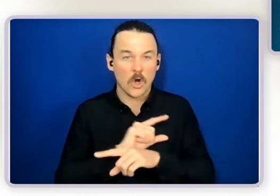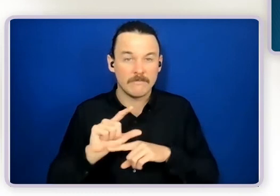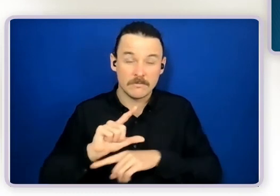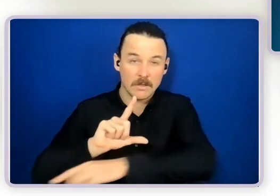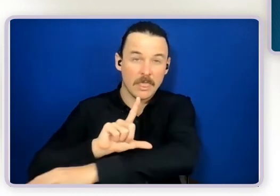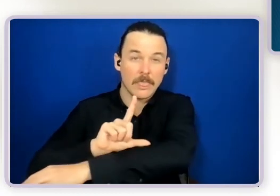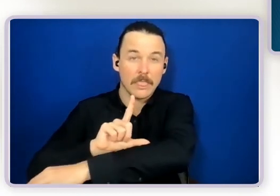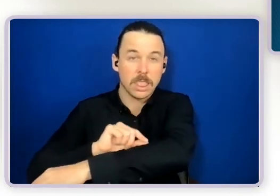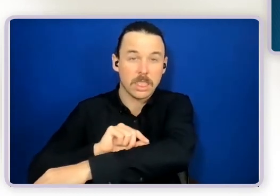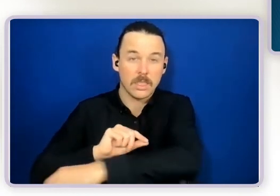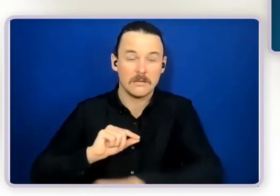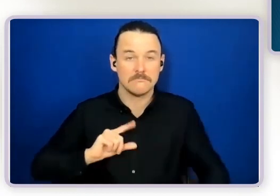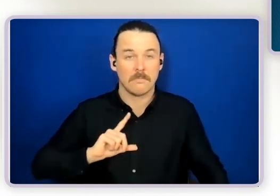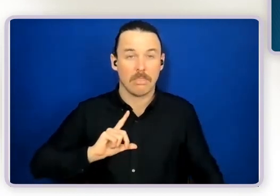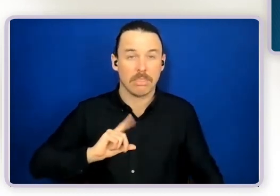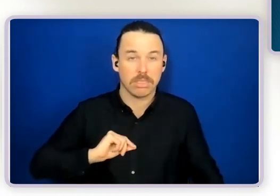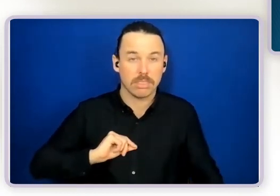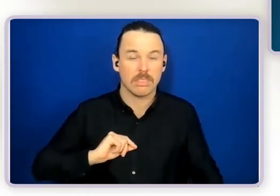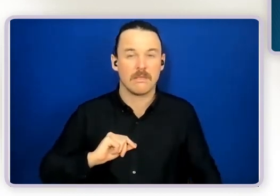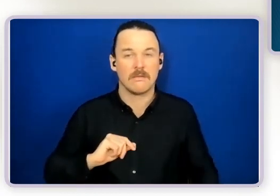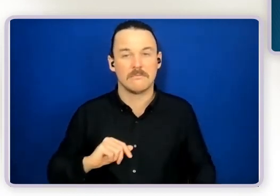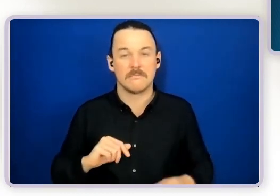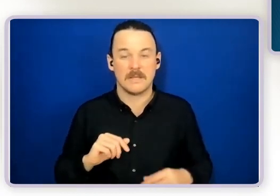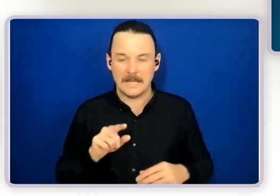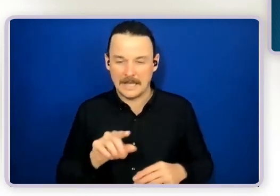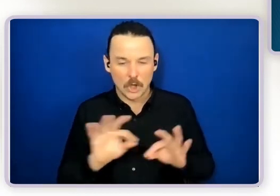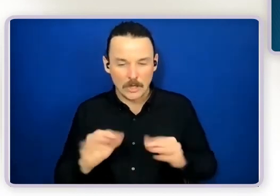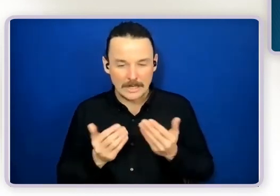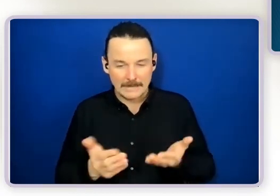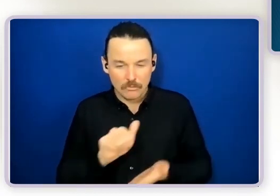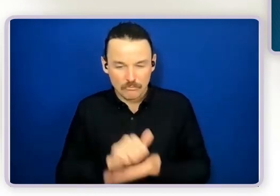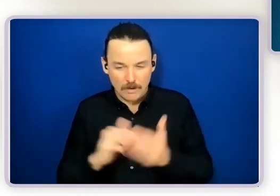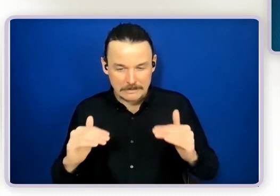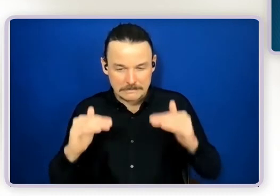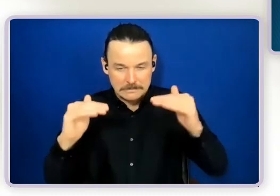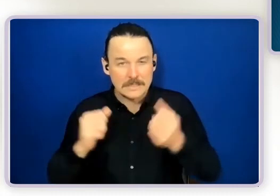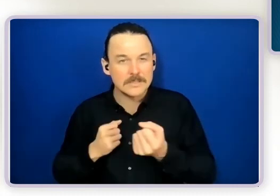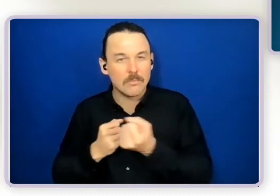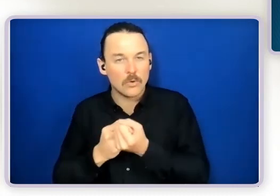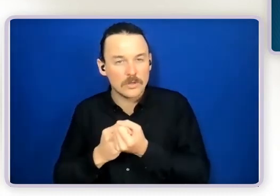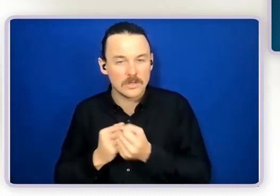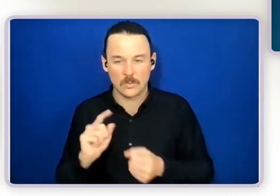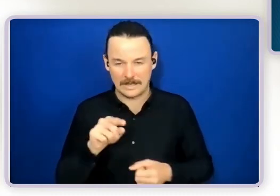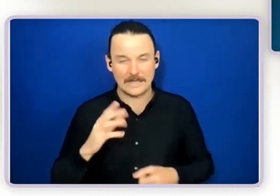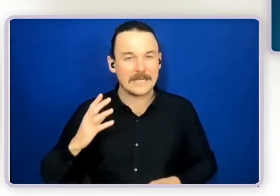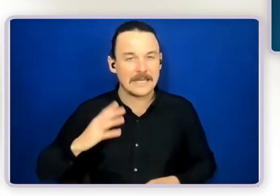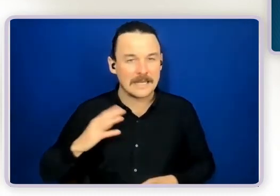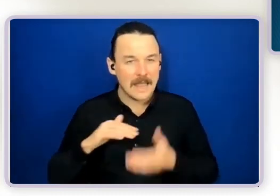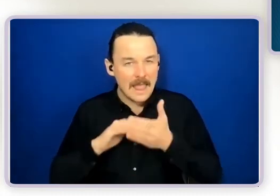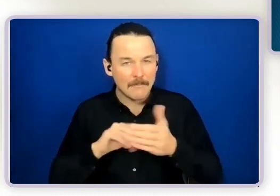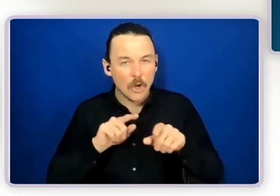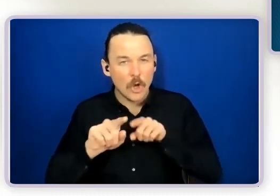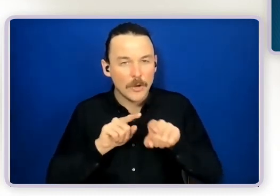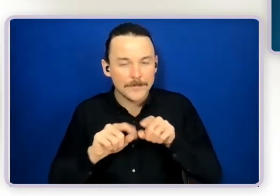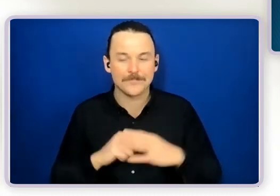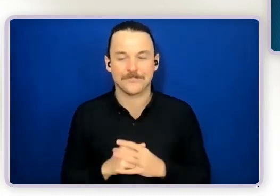provided the assistance he needs to learn. And every time there's a subject in the class where the